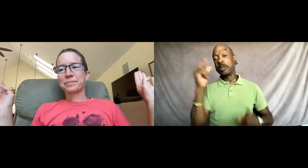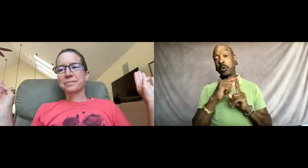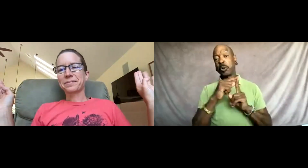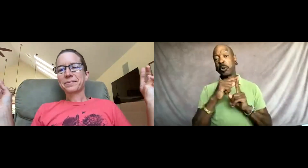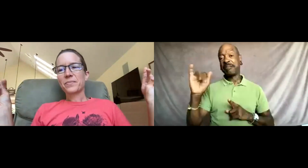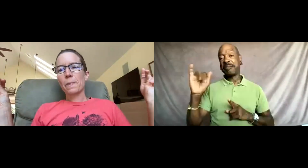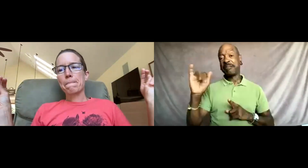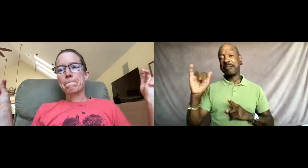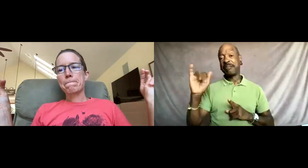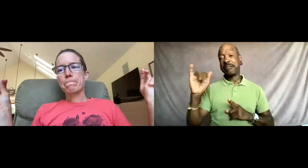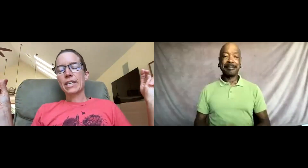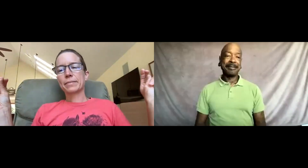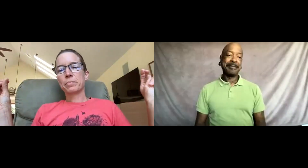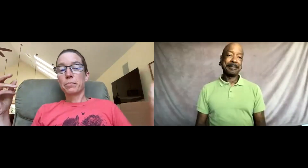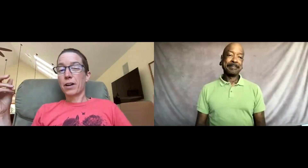But